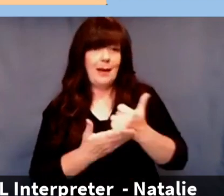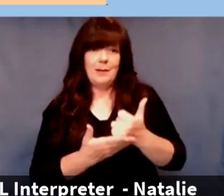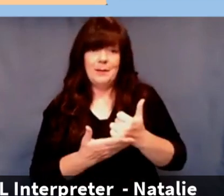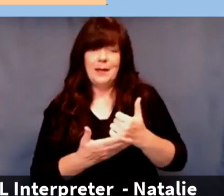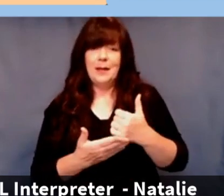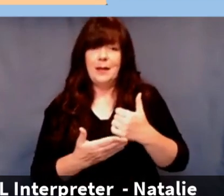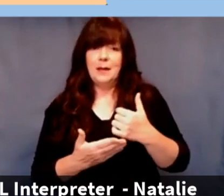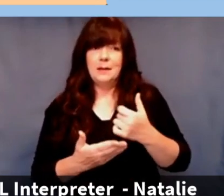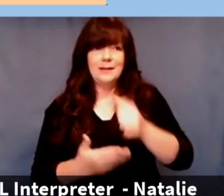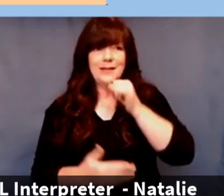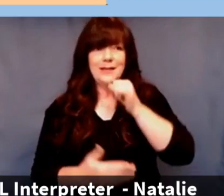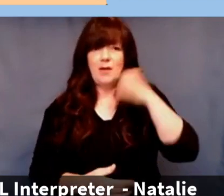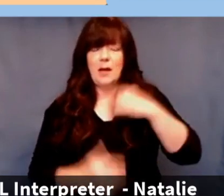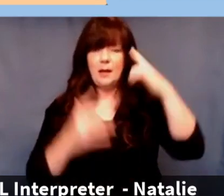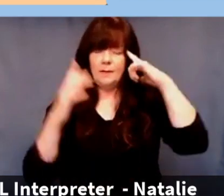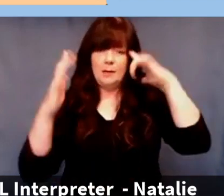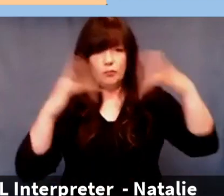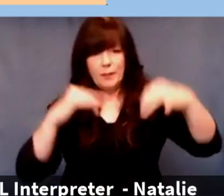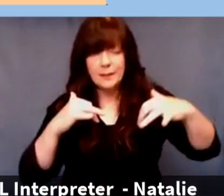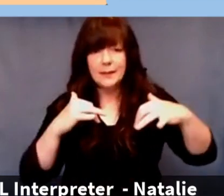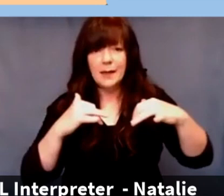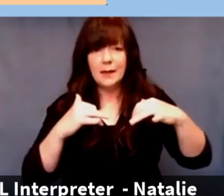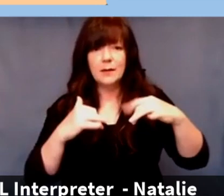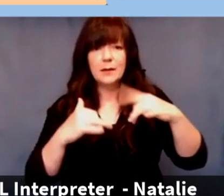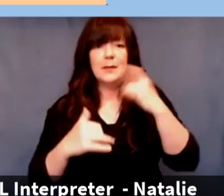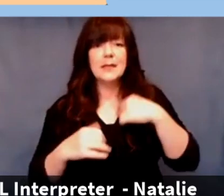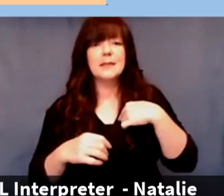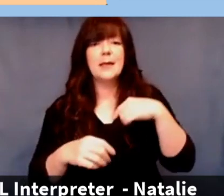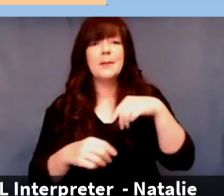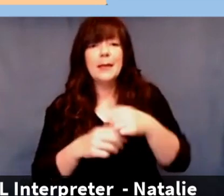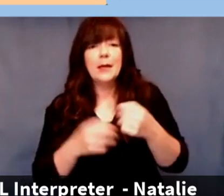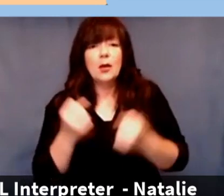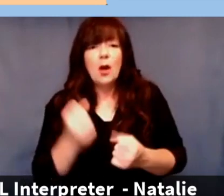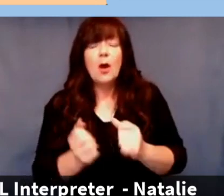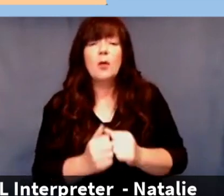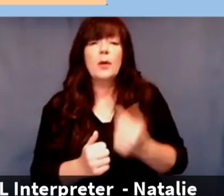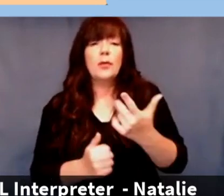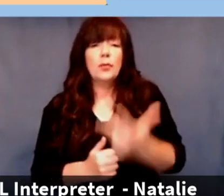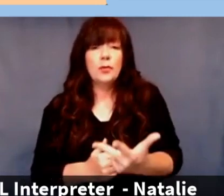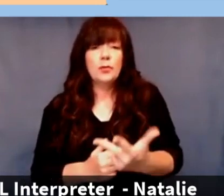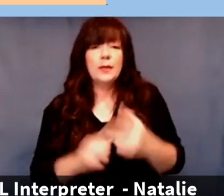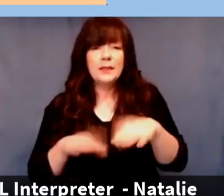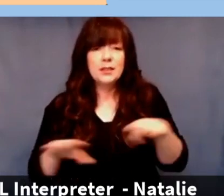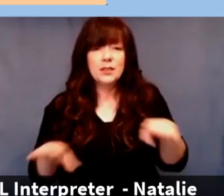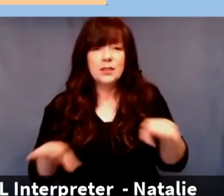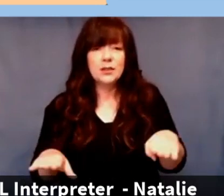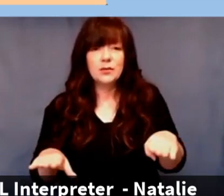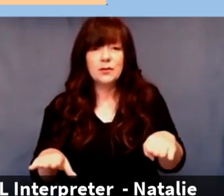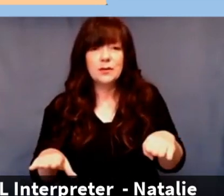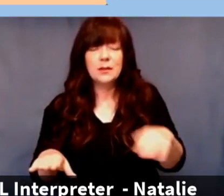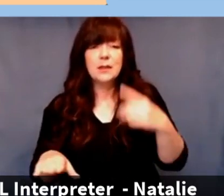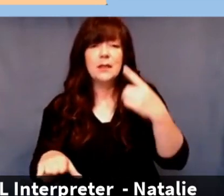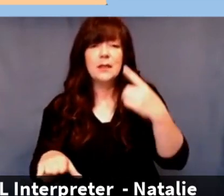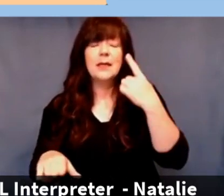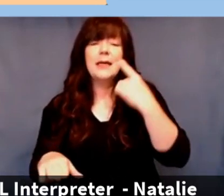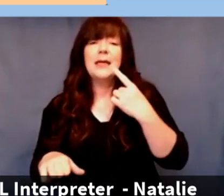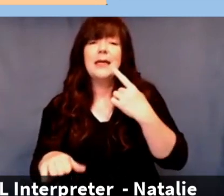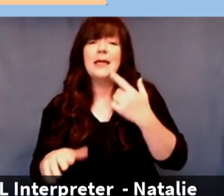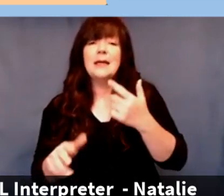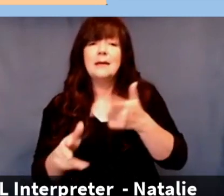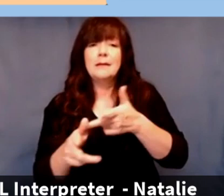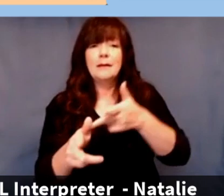a breakdown yesterday about it because I'm in a car with three children in a 4.5 COVID line to